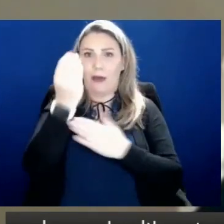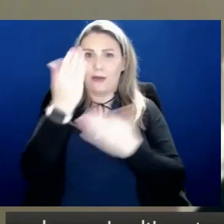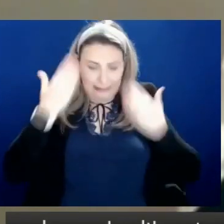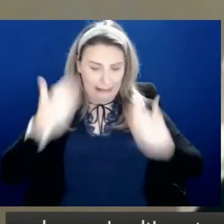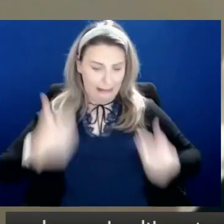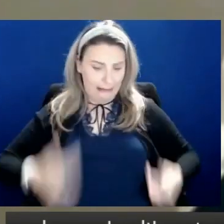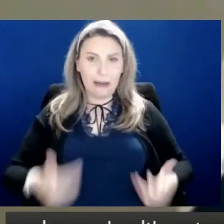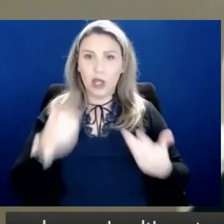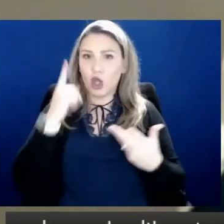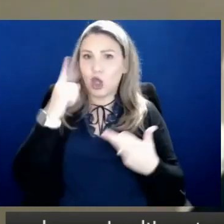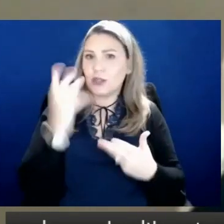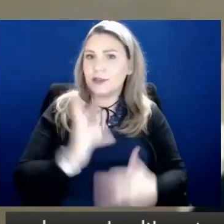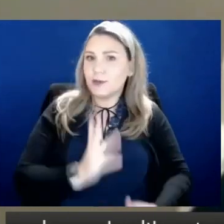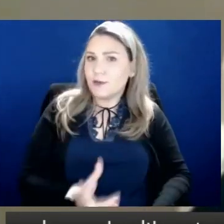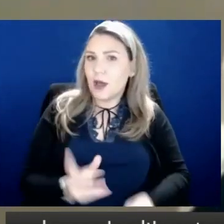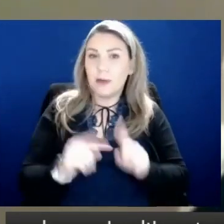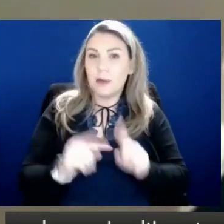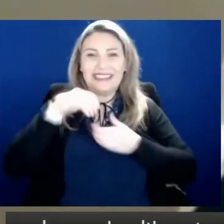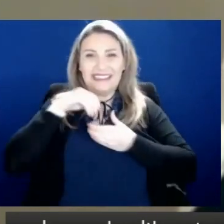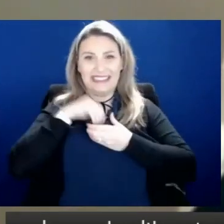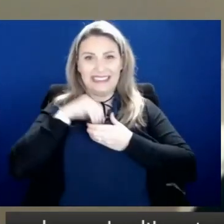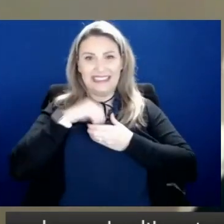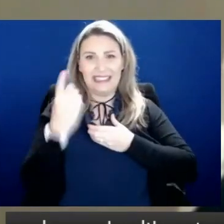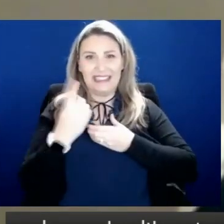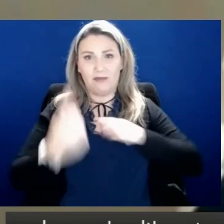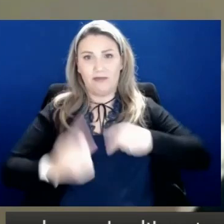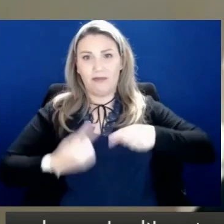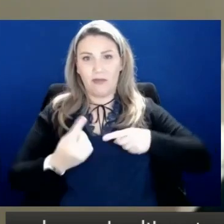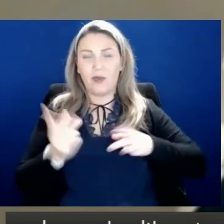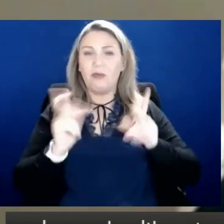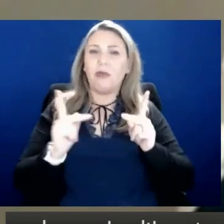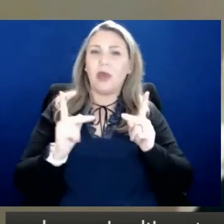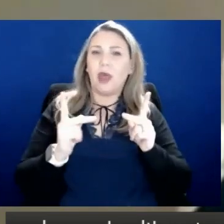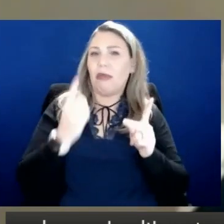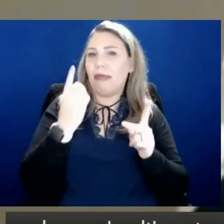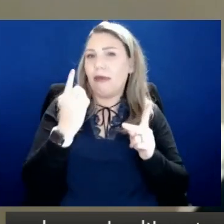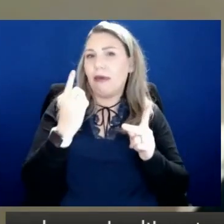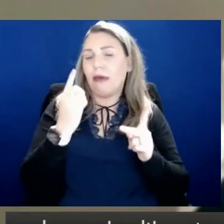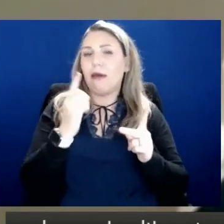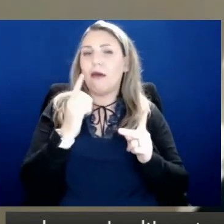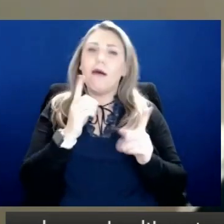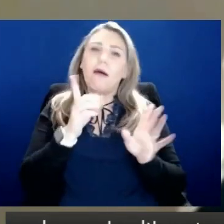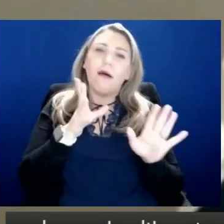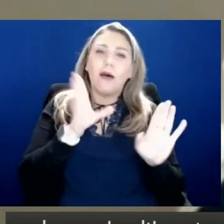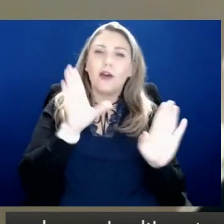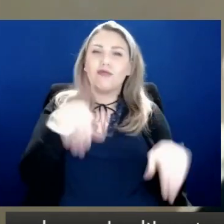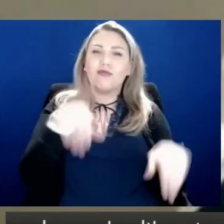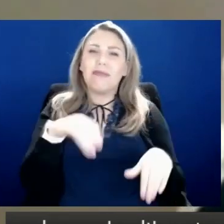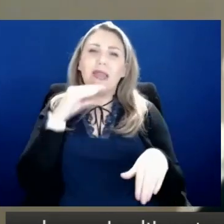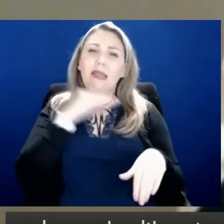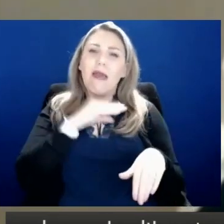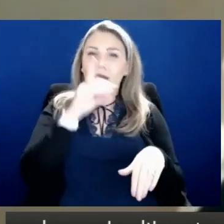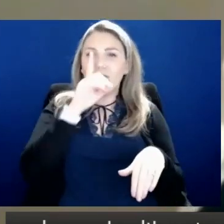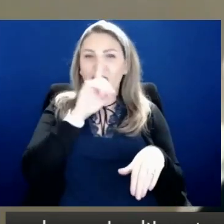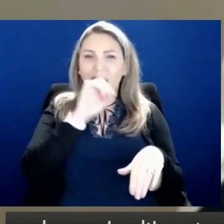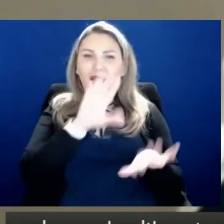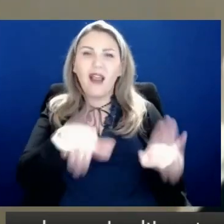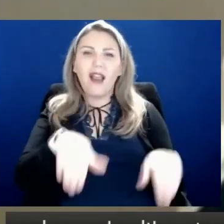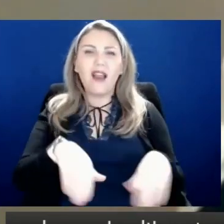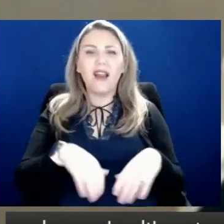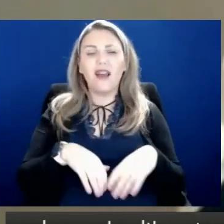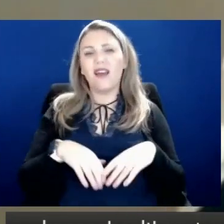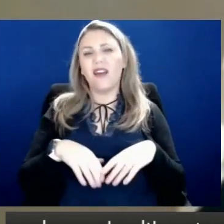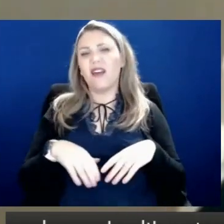nobody's understanding. They think we're faking it, is what it's like. I feel like they think I'm faking